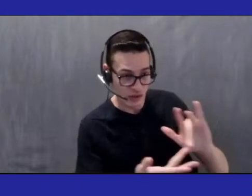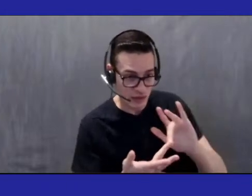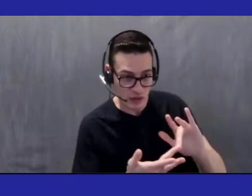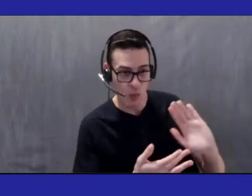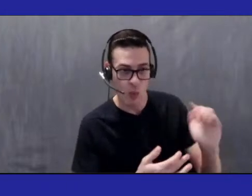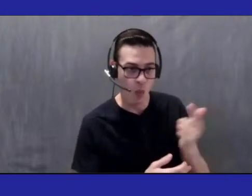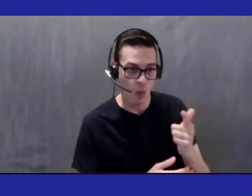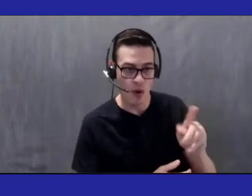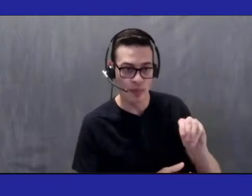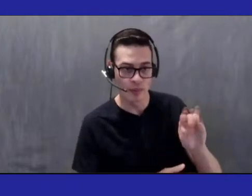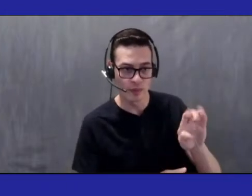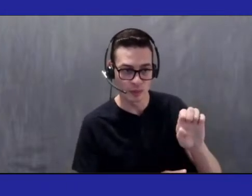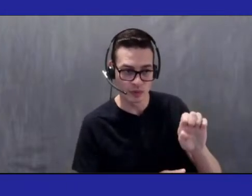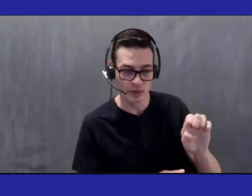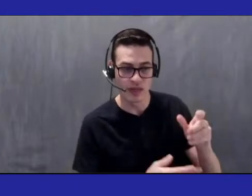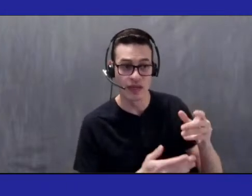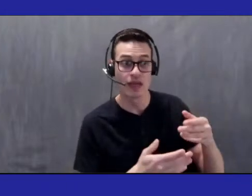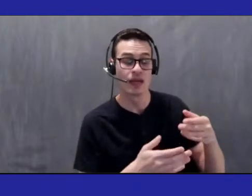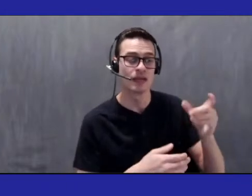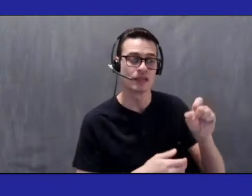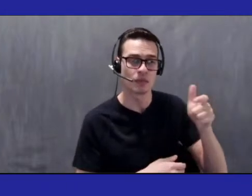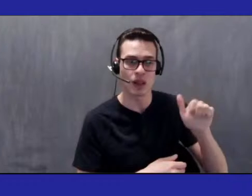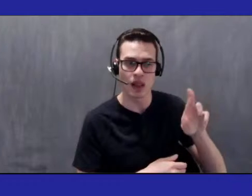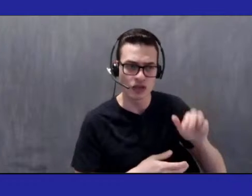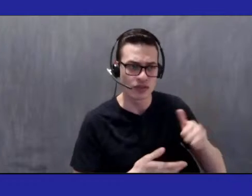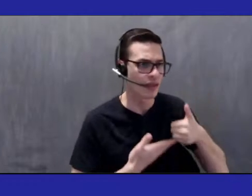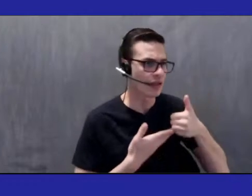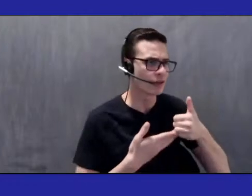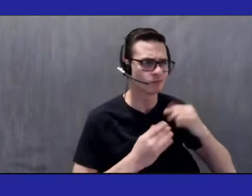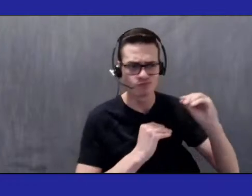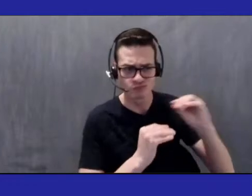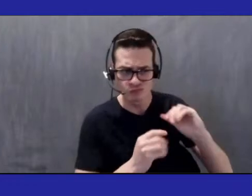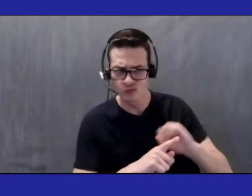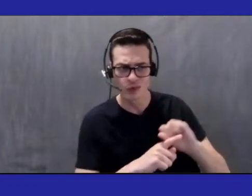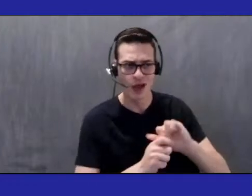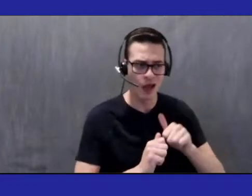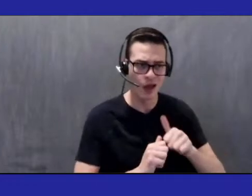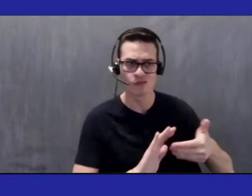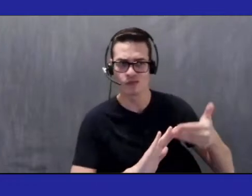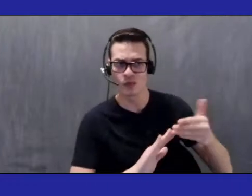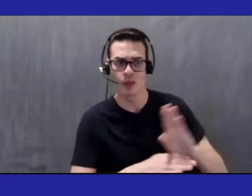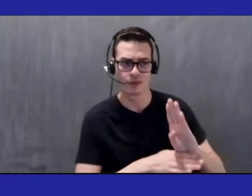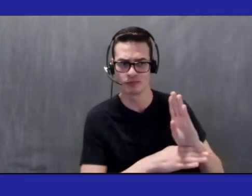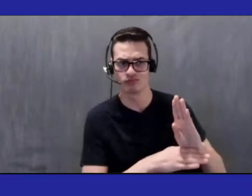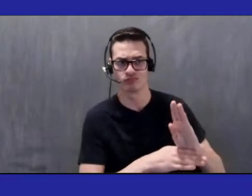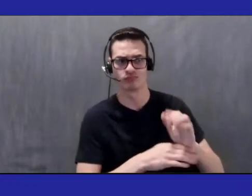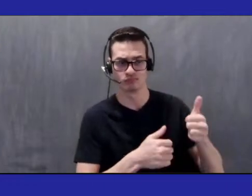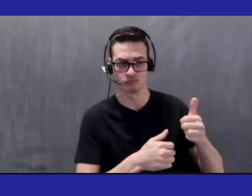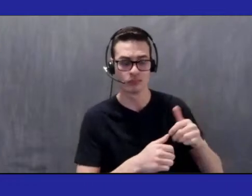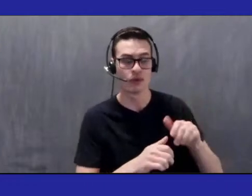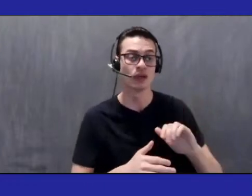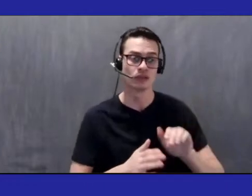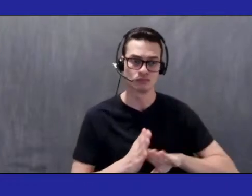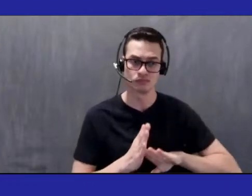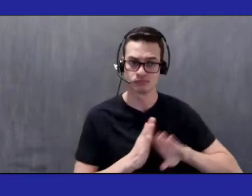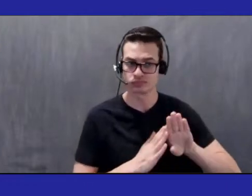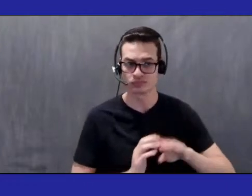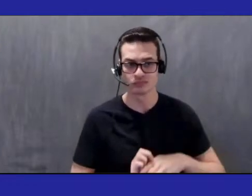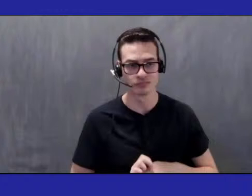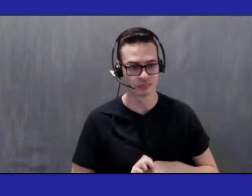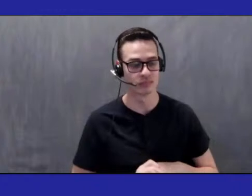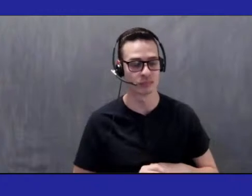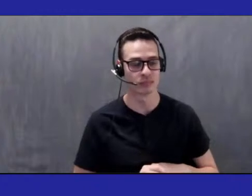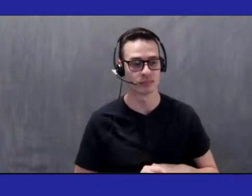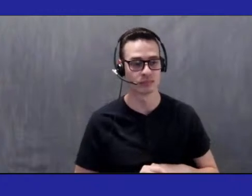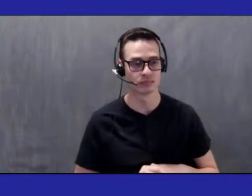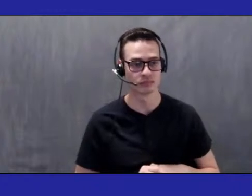suppliers and really help train them and teach them how to run their businesses in this space to allow them to succeed. Some